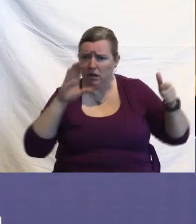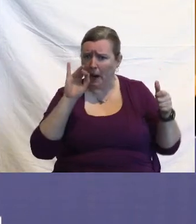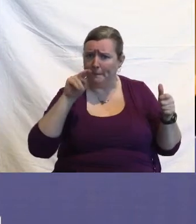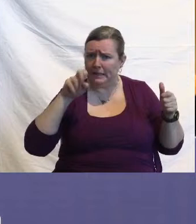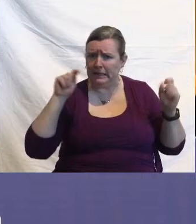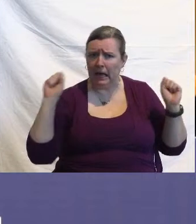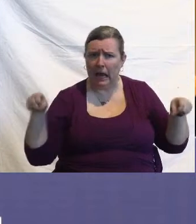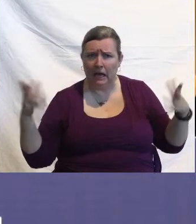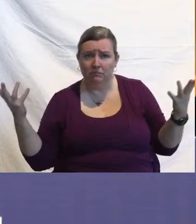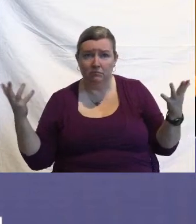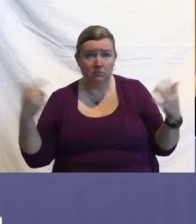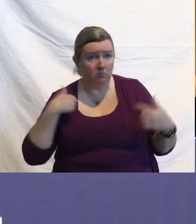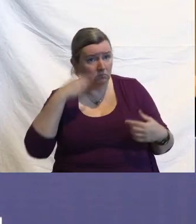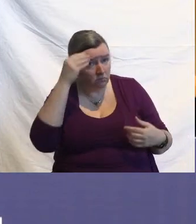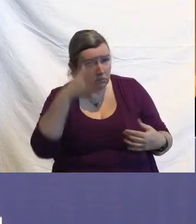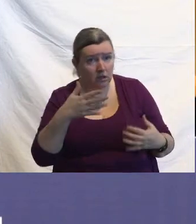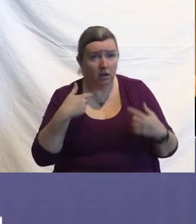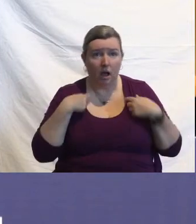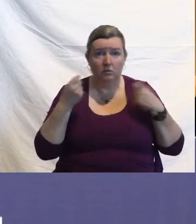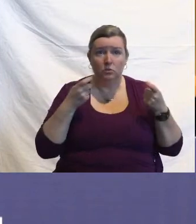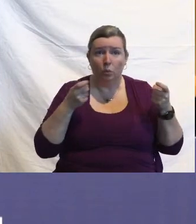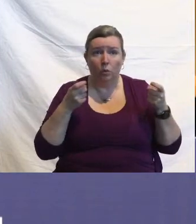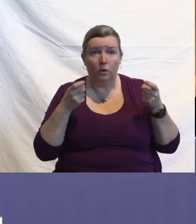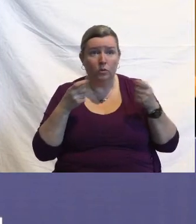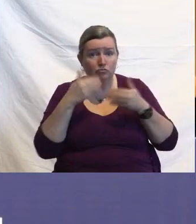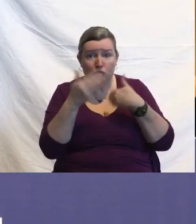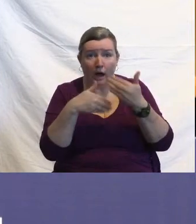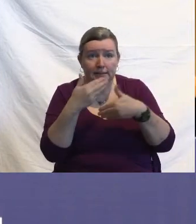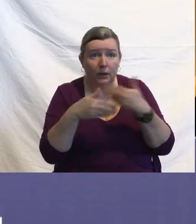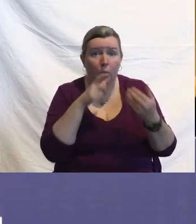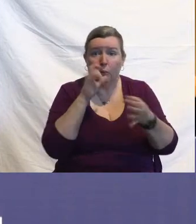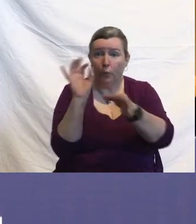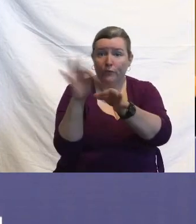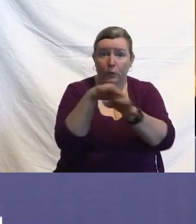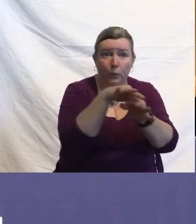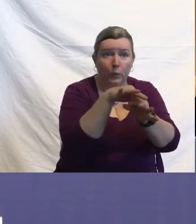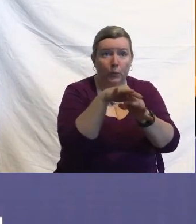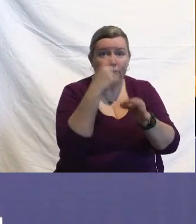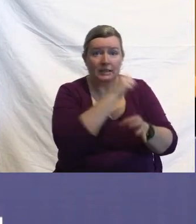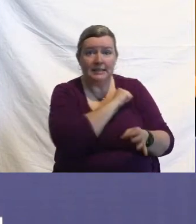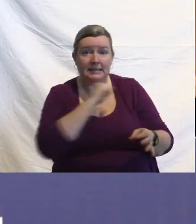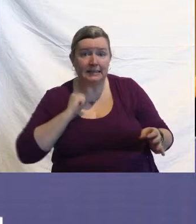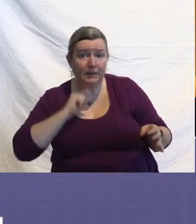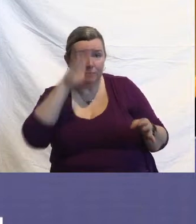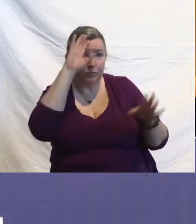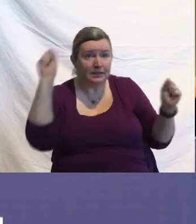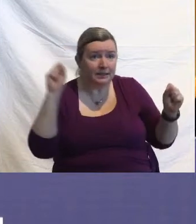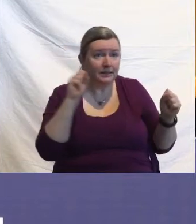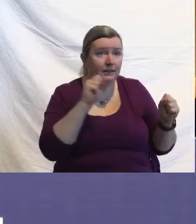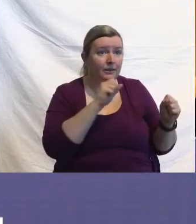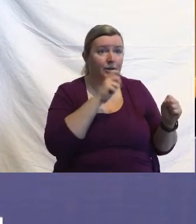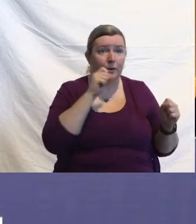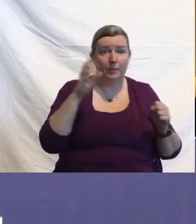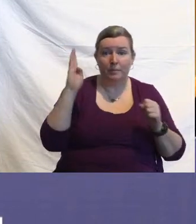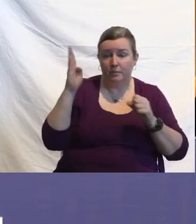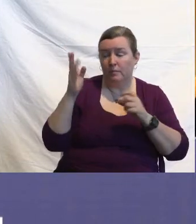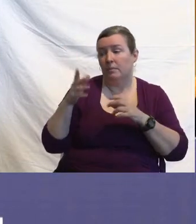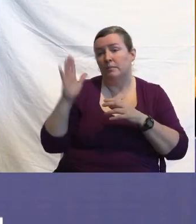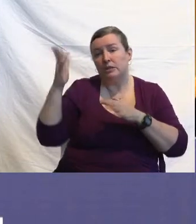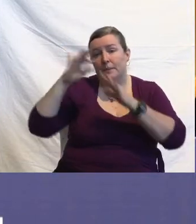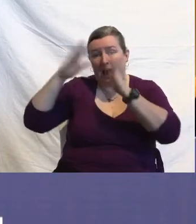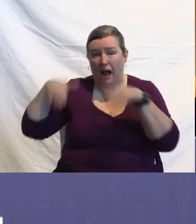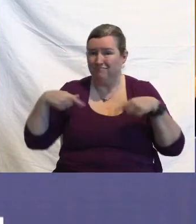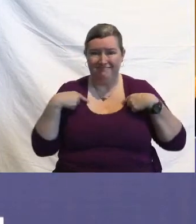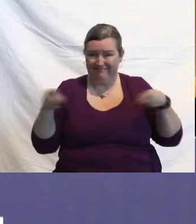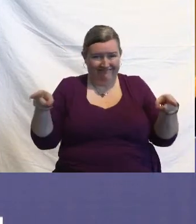control the process of who's the Senate president, who's the speaker. I've enjoyed a great relationship with both